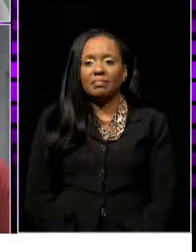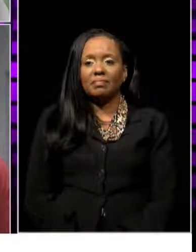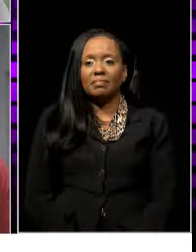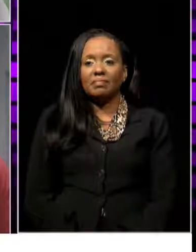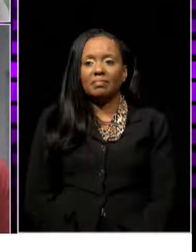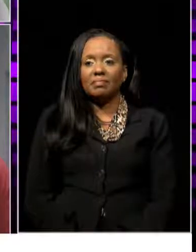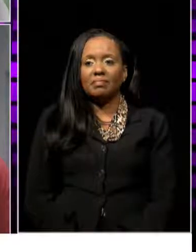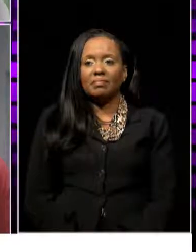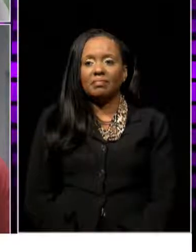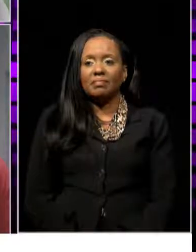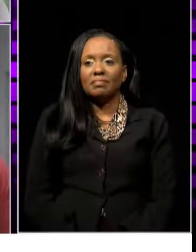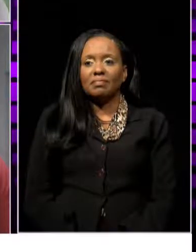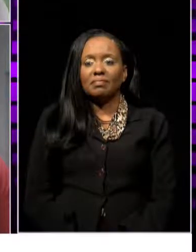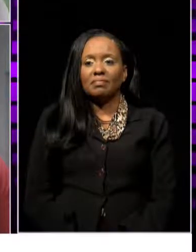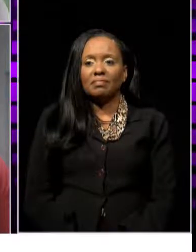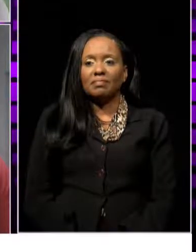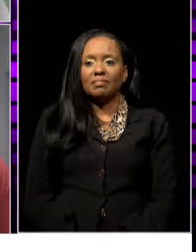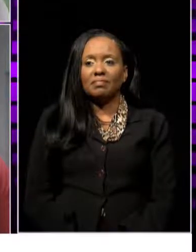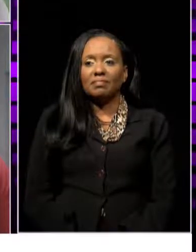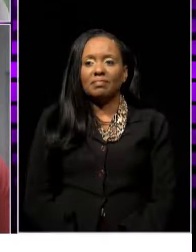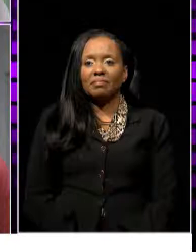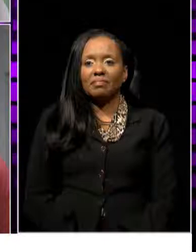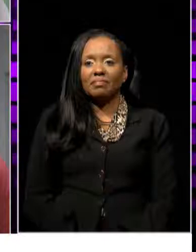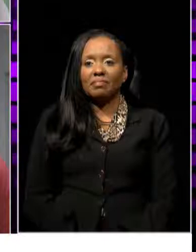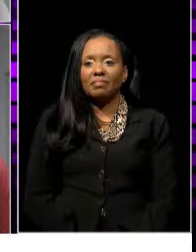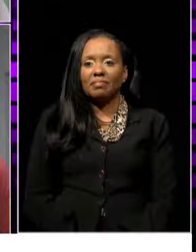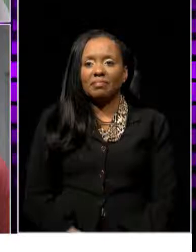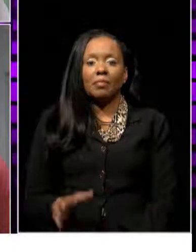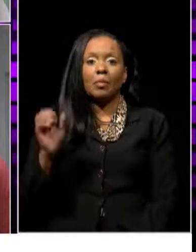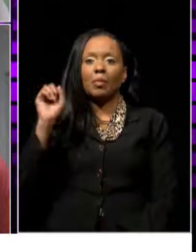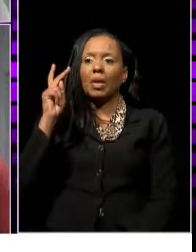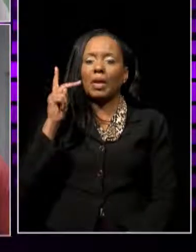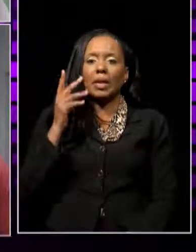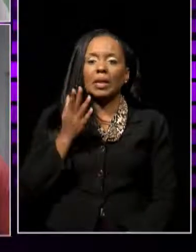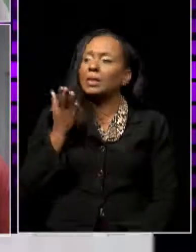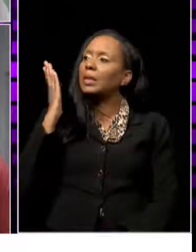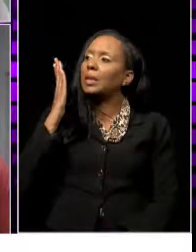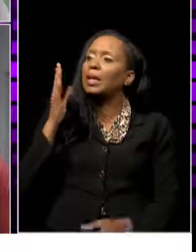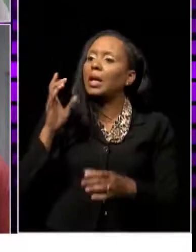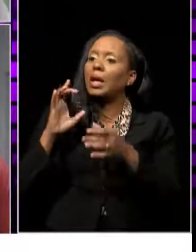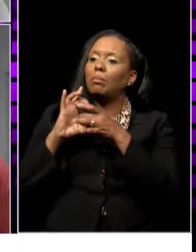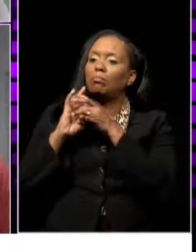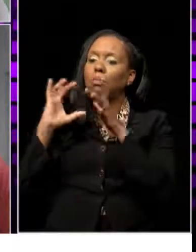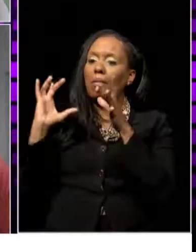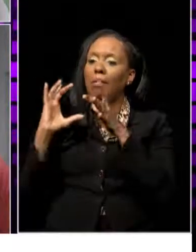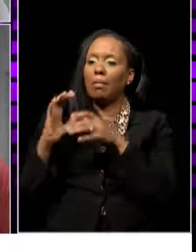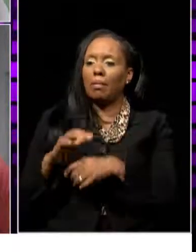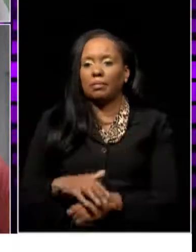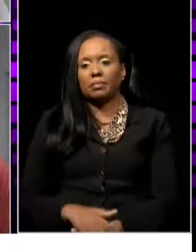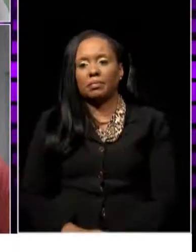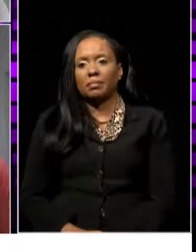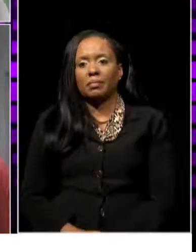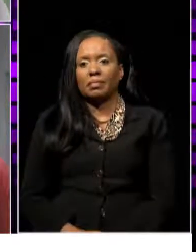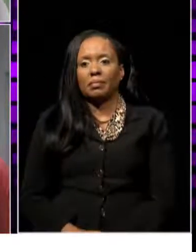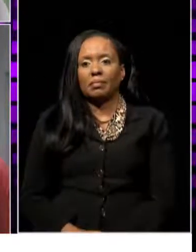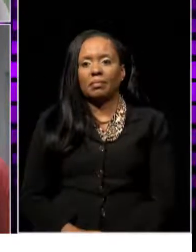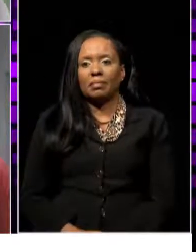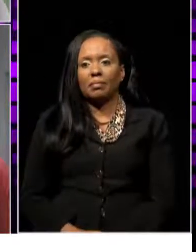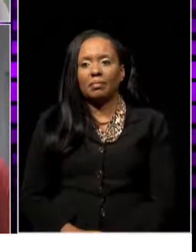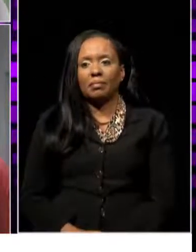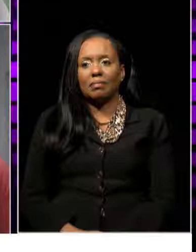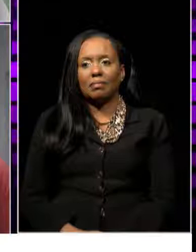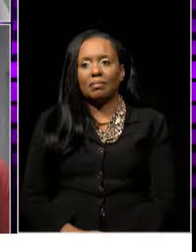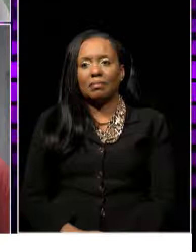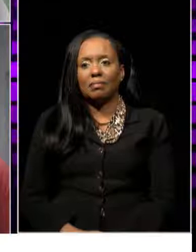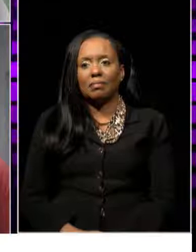Mr. Richards? Well, Mr. Richards gets his connection back. I'll say this. I haven't made a friend in about 2 years